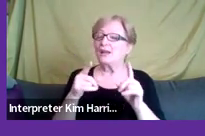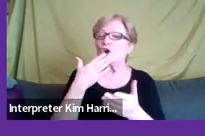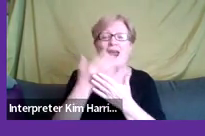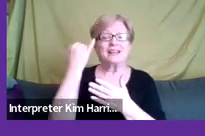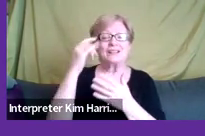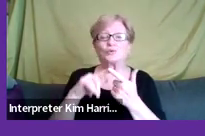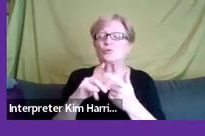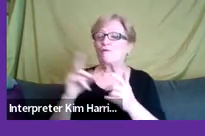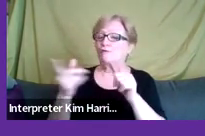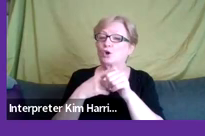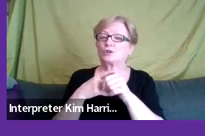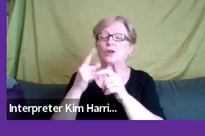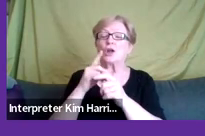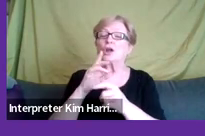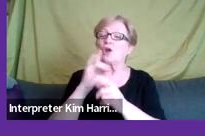and, you know,